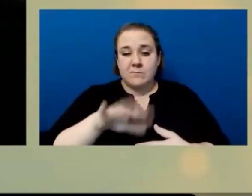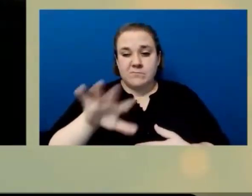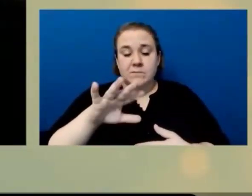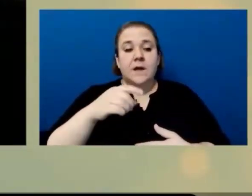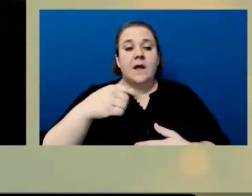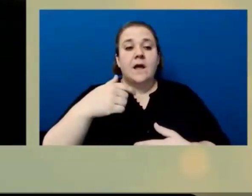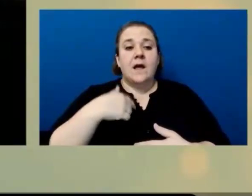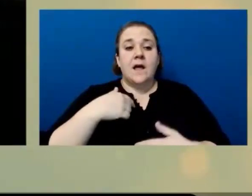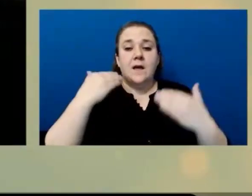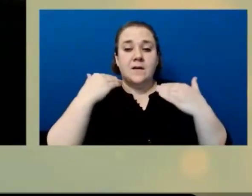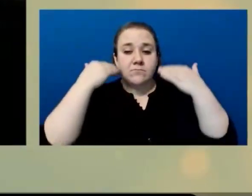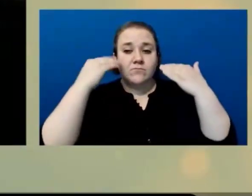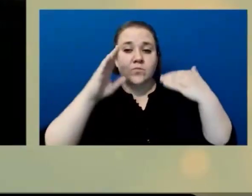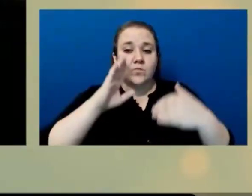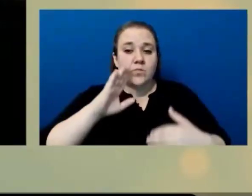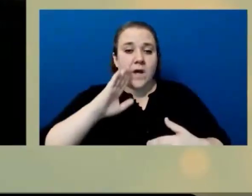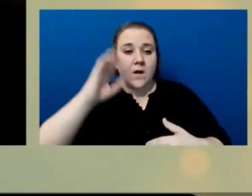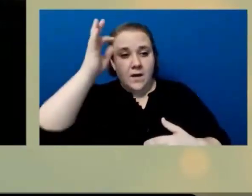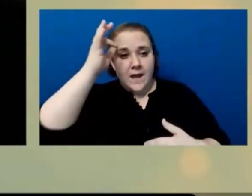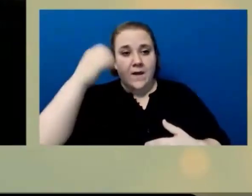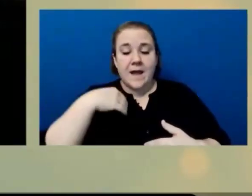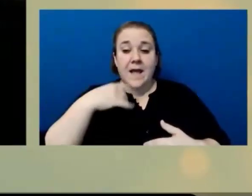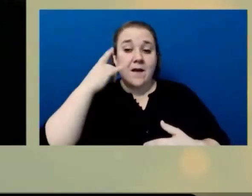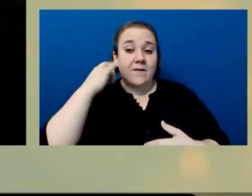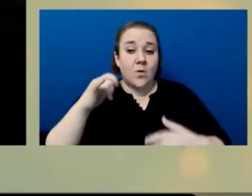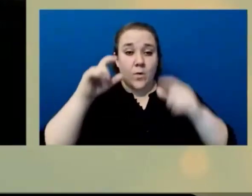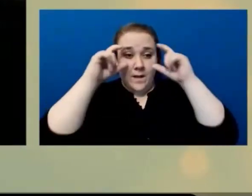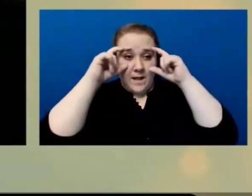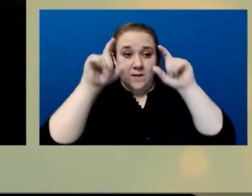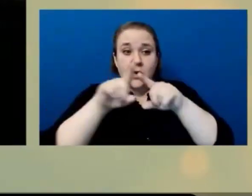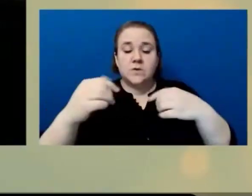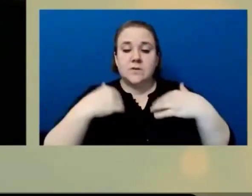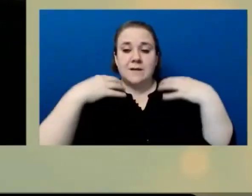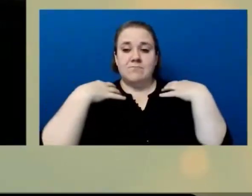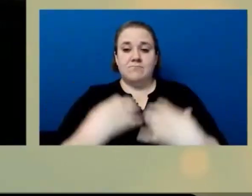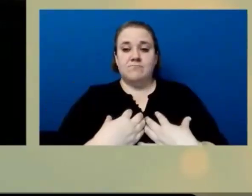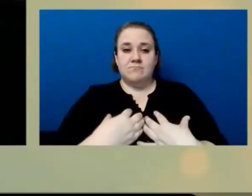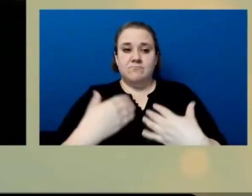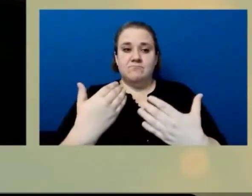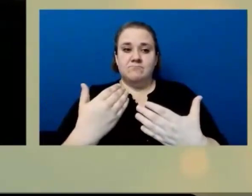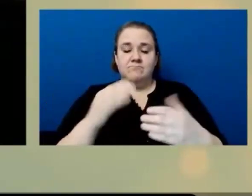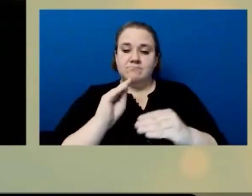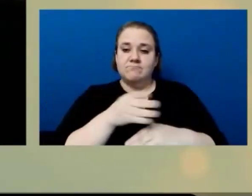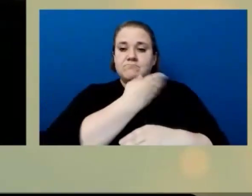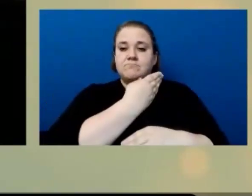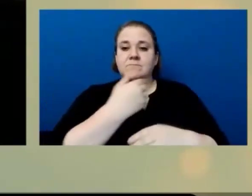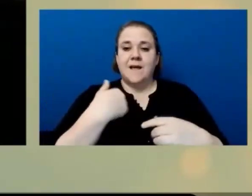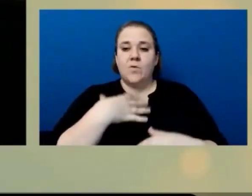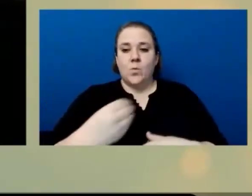blondish, brownish hair, wearing gold glasses, and also got an Art Nouveau style handkerchief I'm wearing with a white